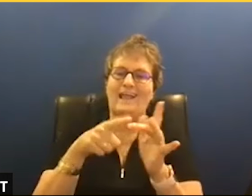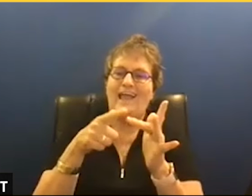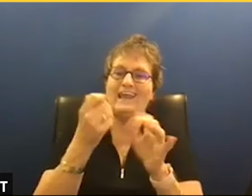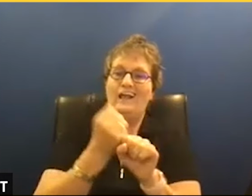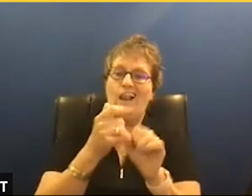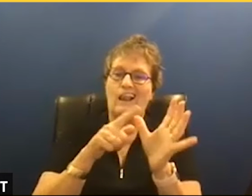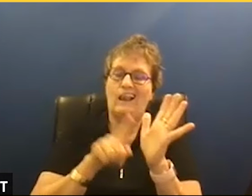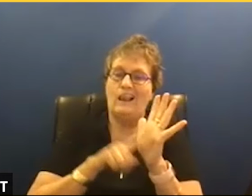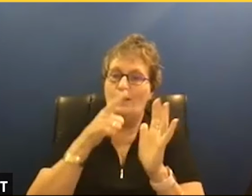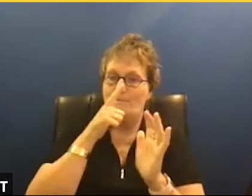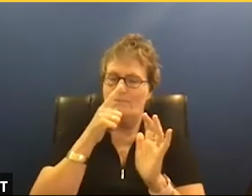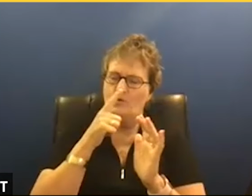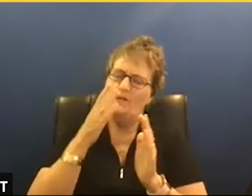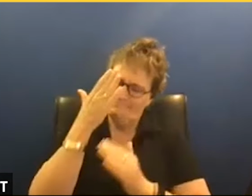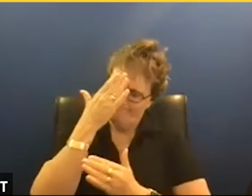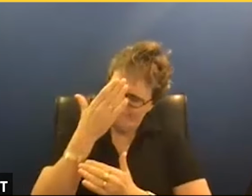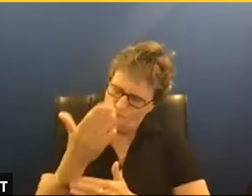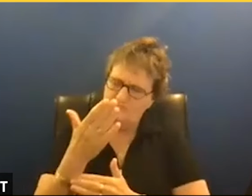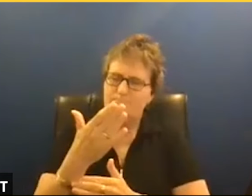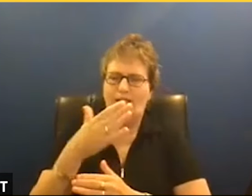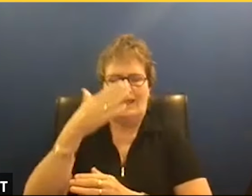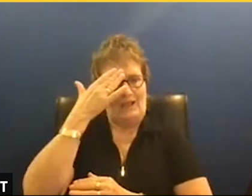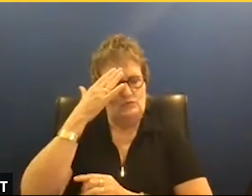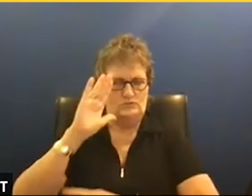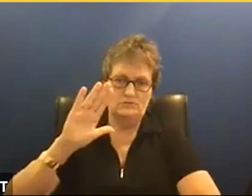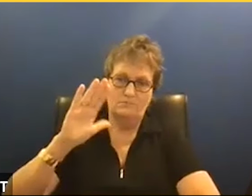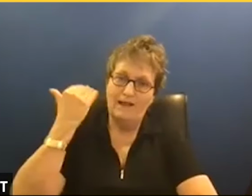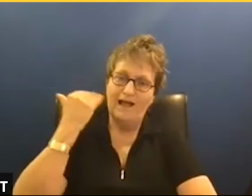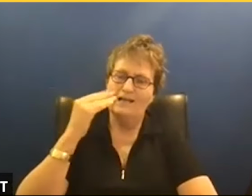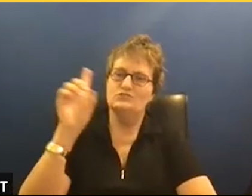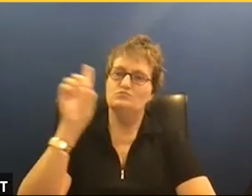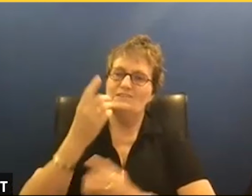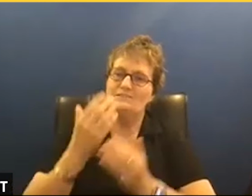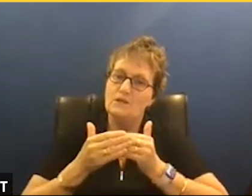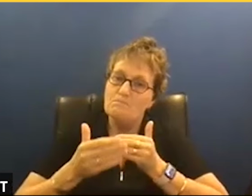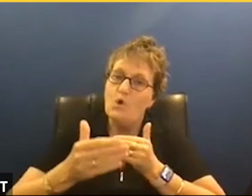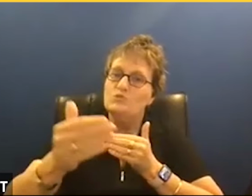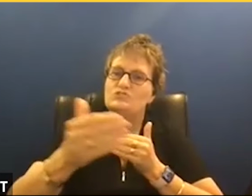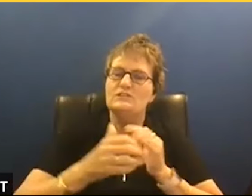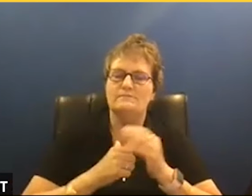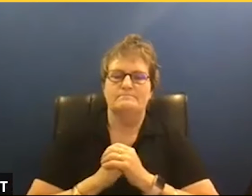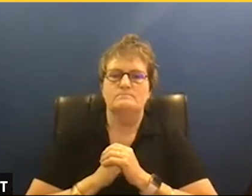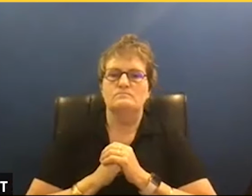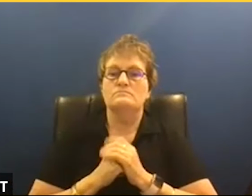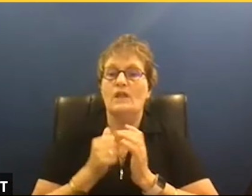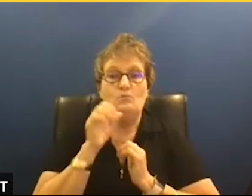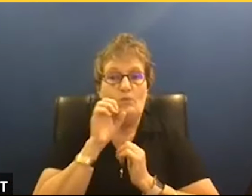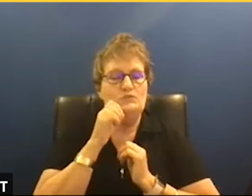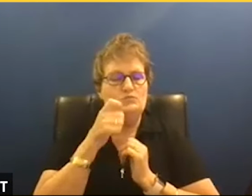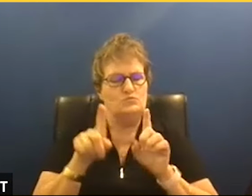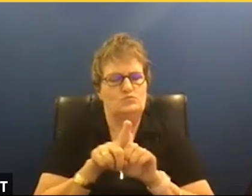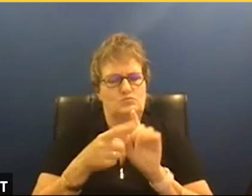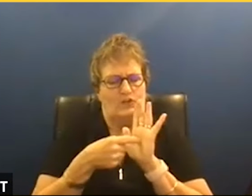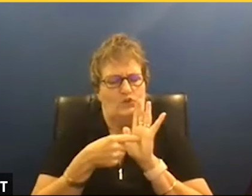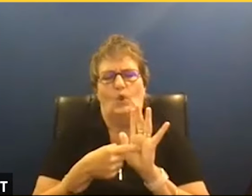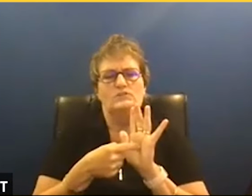we pay our deep respect to elders past, present, and emerging, noting, of course, that sovereignty over this land was never